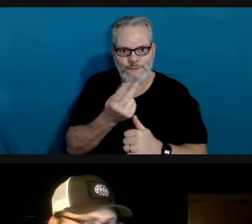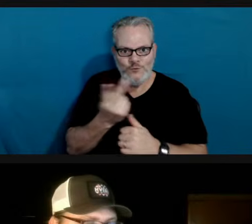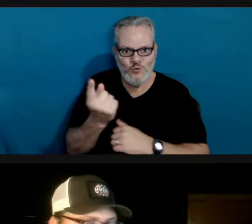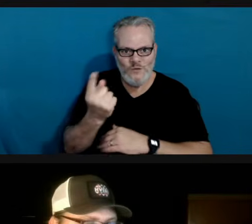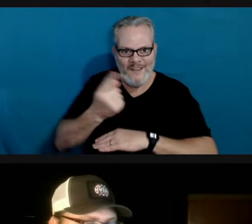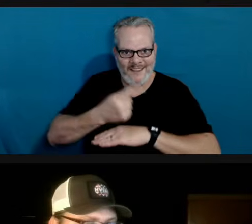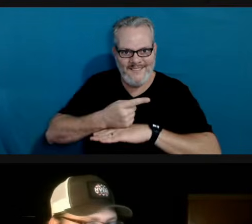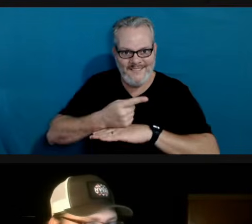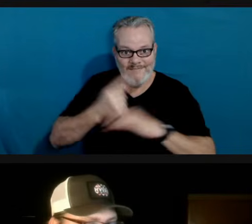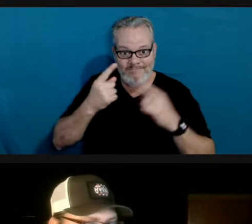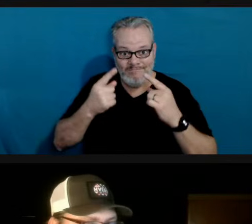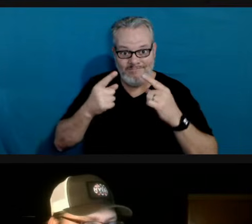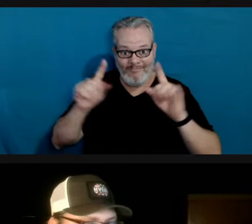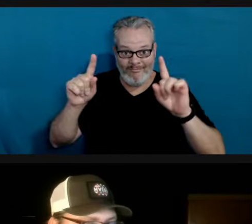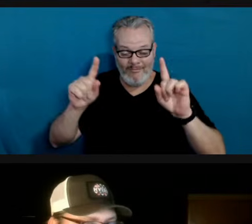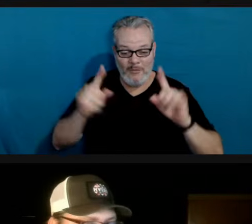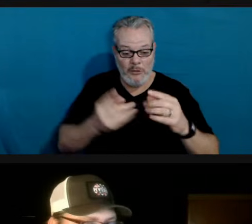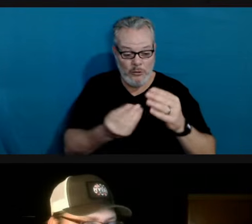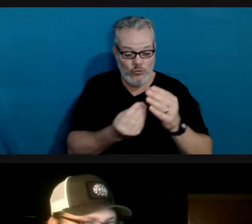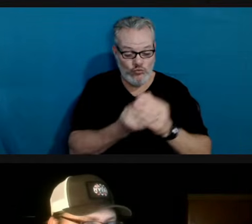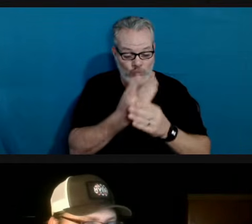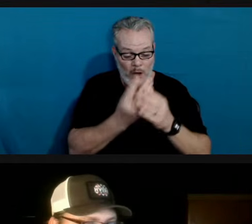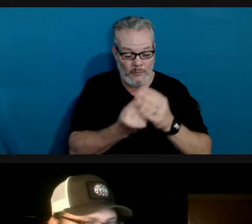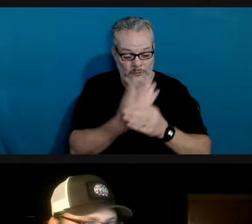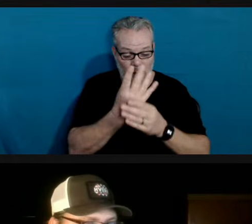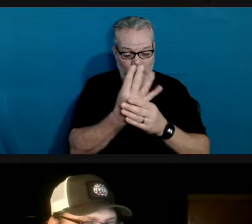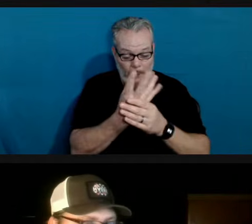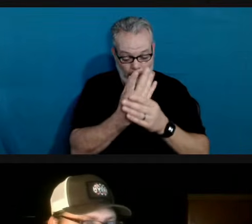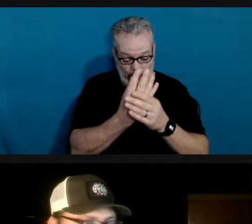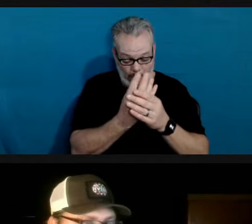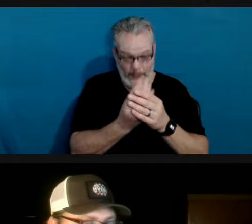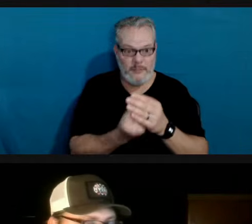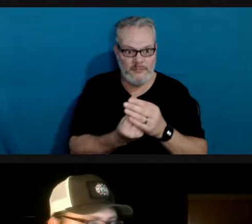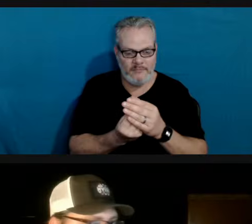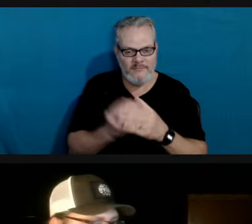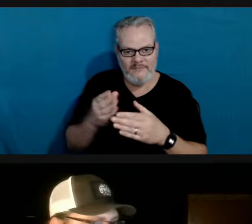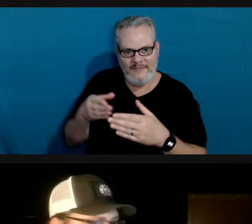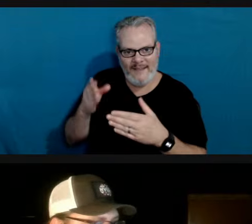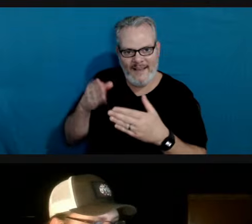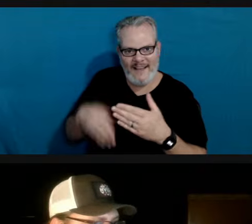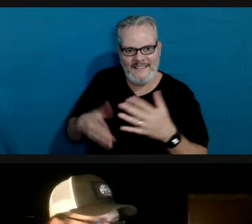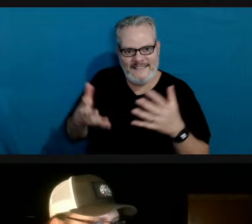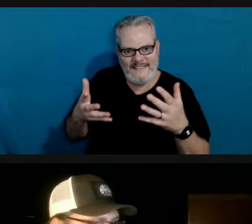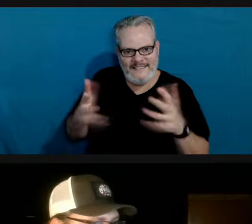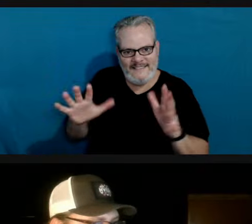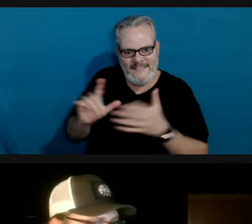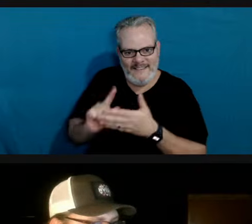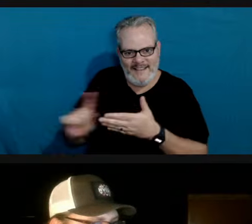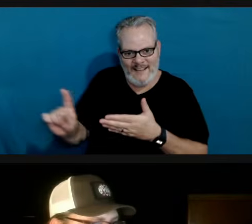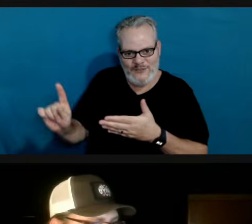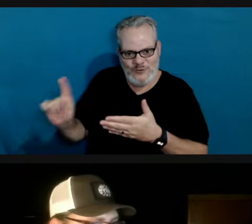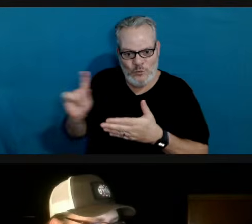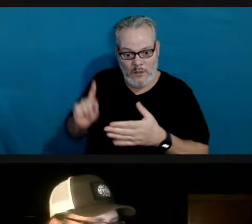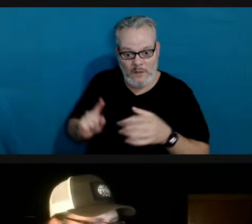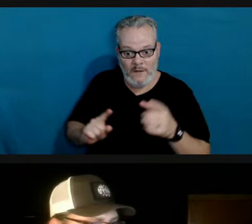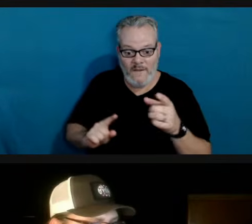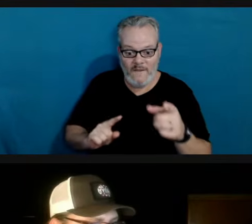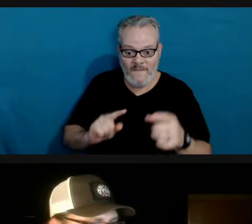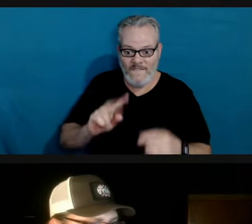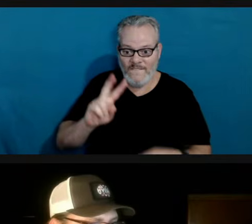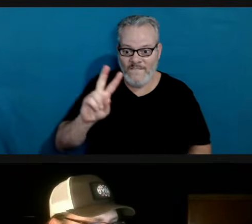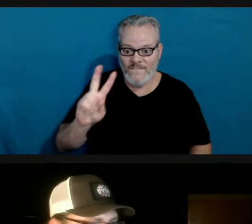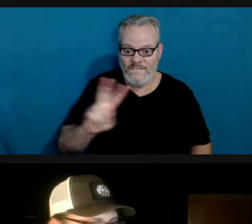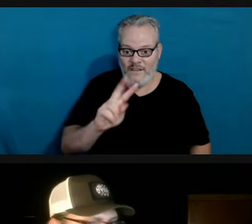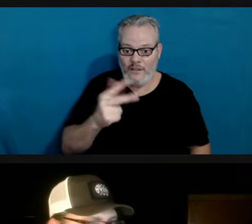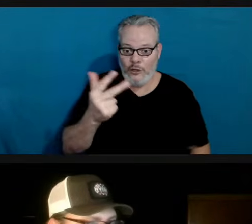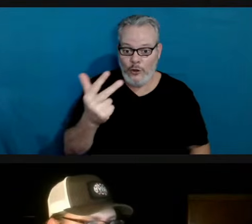after the eruption ends. Episode ends last week. And the V3, let's split it off and show you guys the